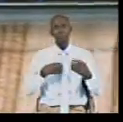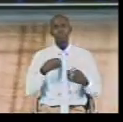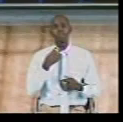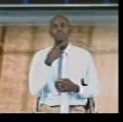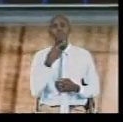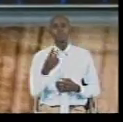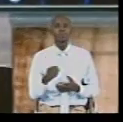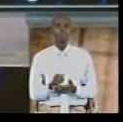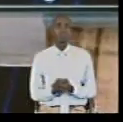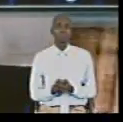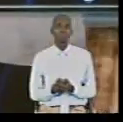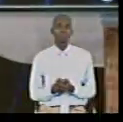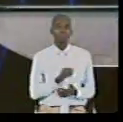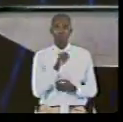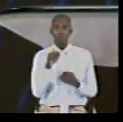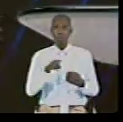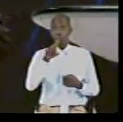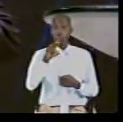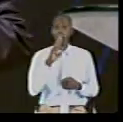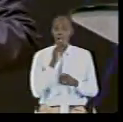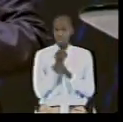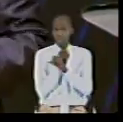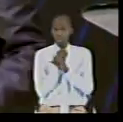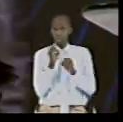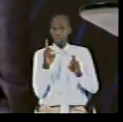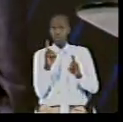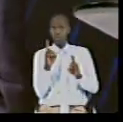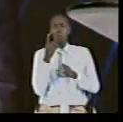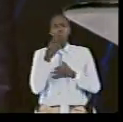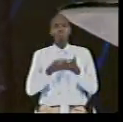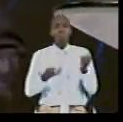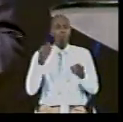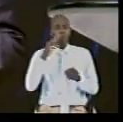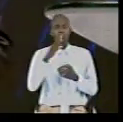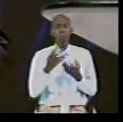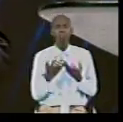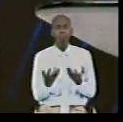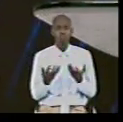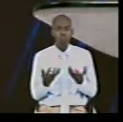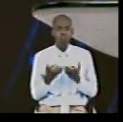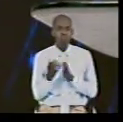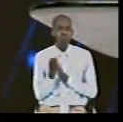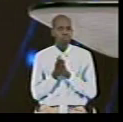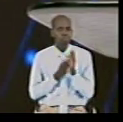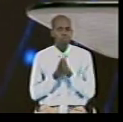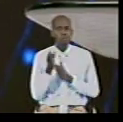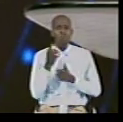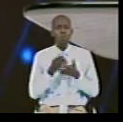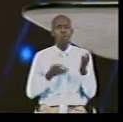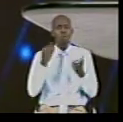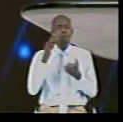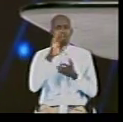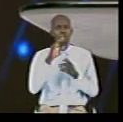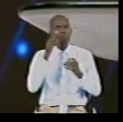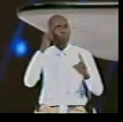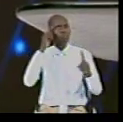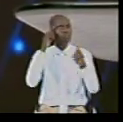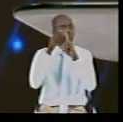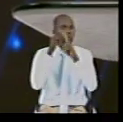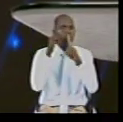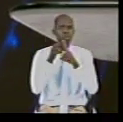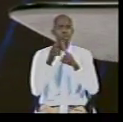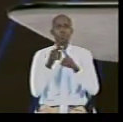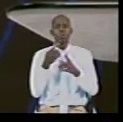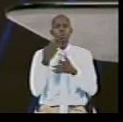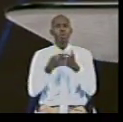When you were saved, what was your passion? What was your pursuit? What was your purpose